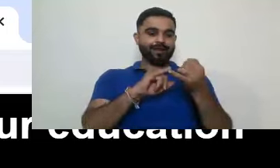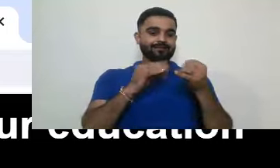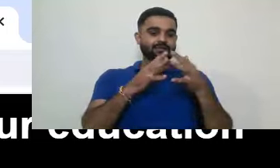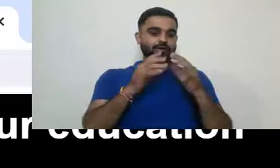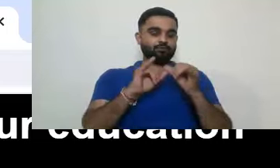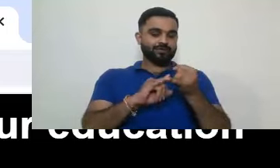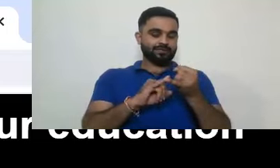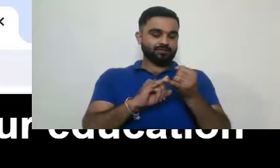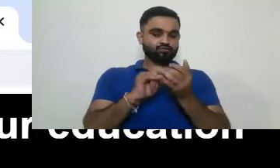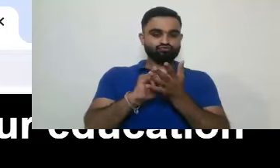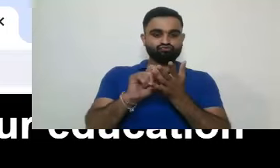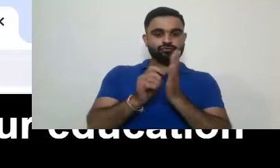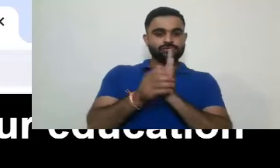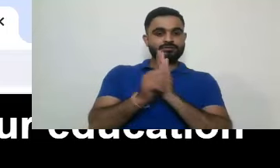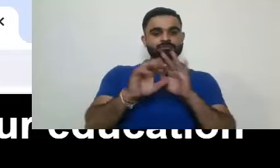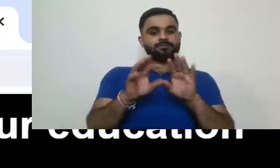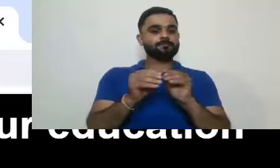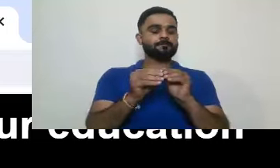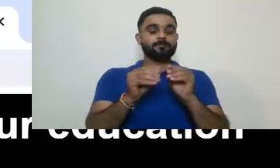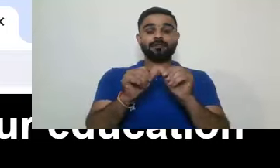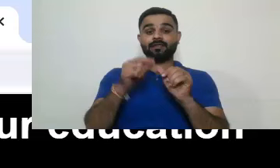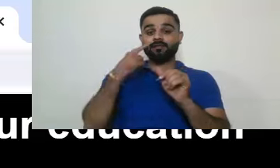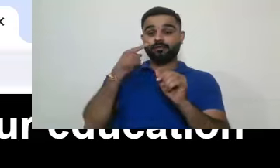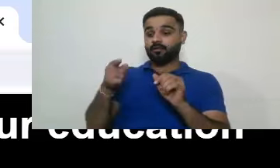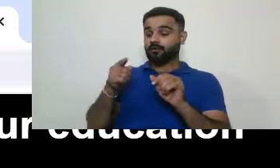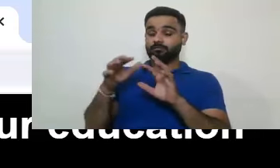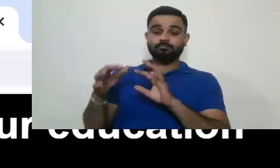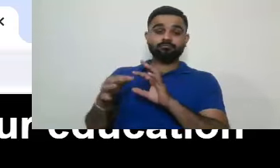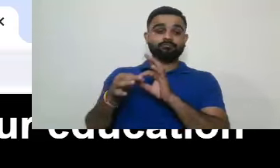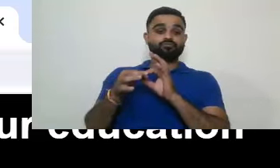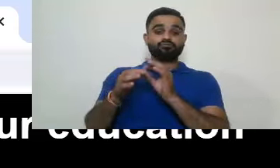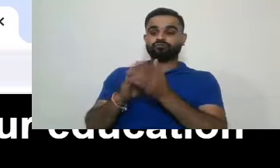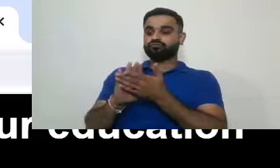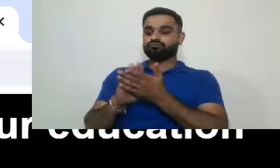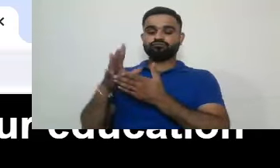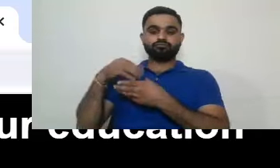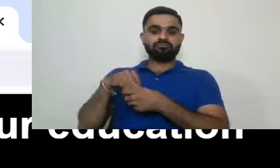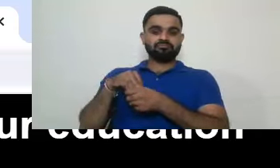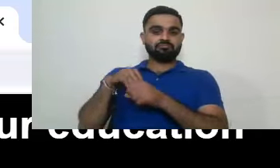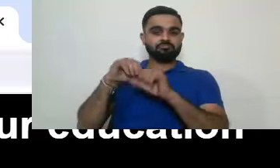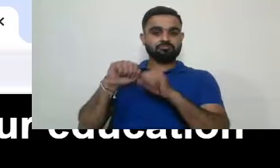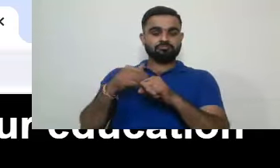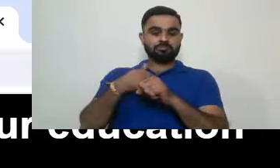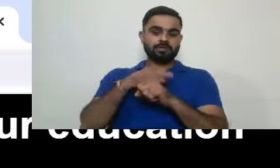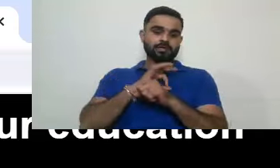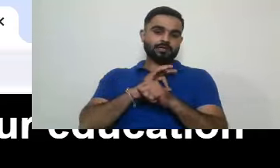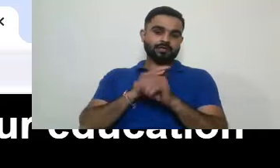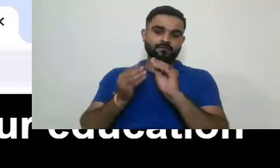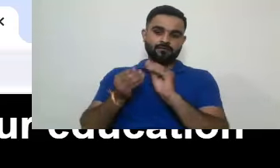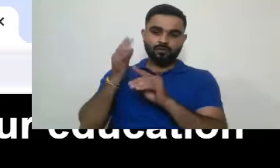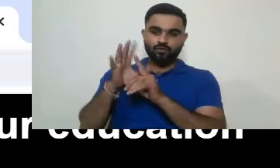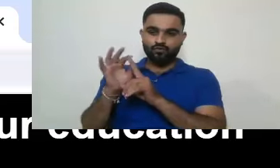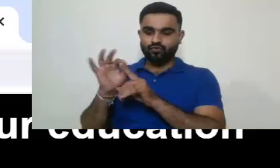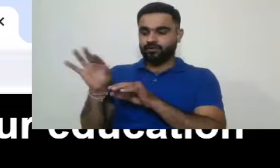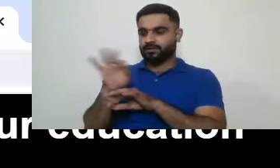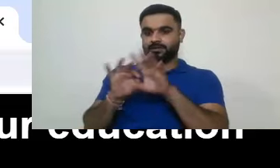skills. However, AI in that field hasn't evolved as much as we would like it to be. And that's why we